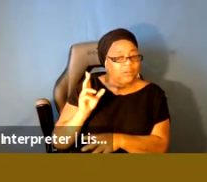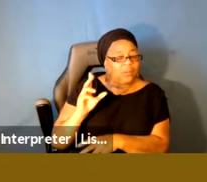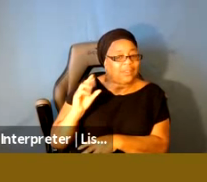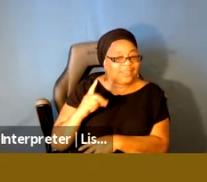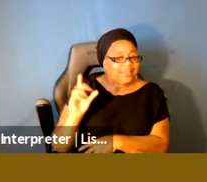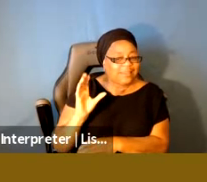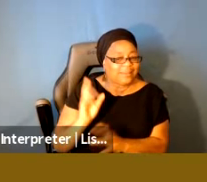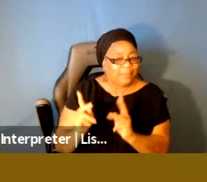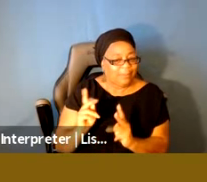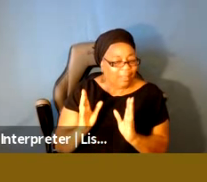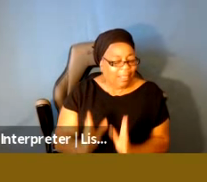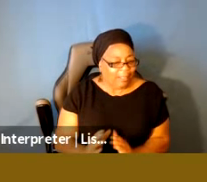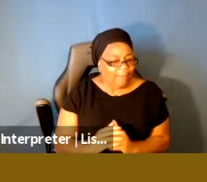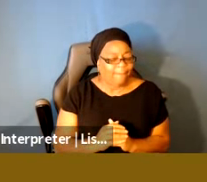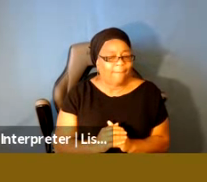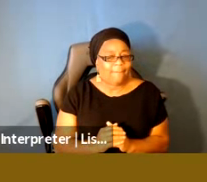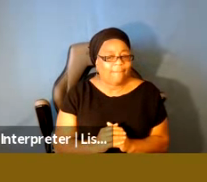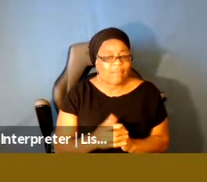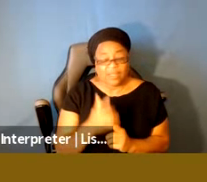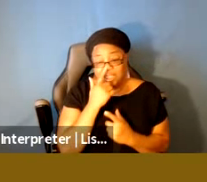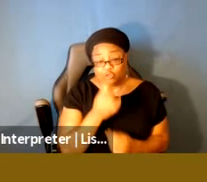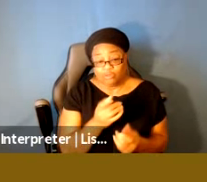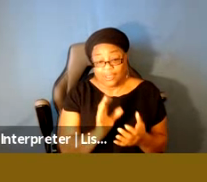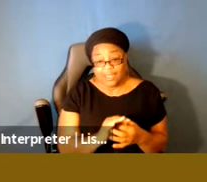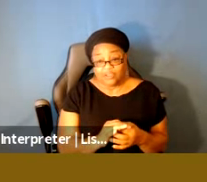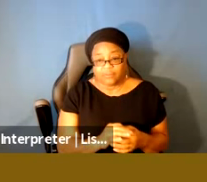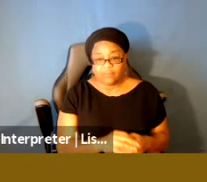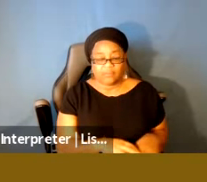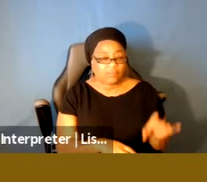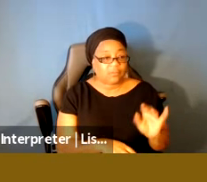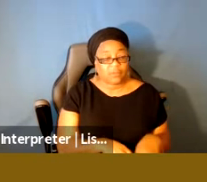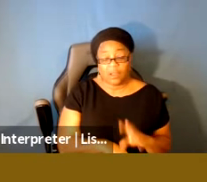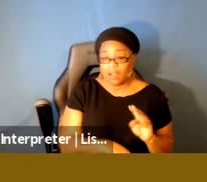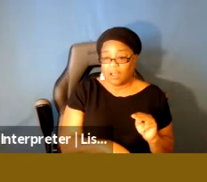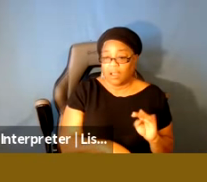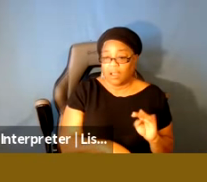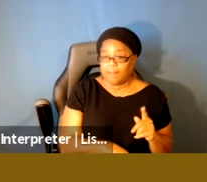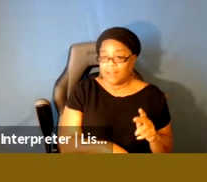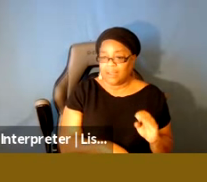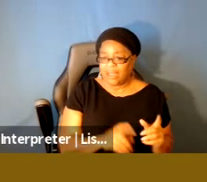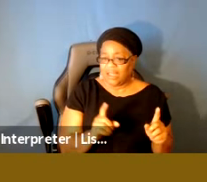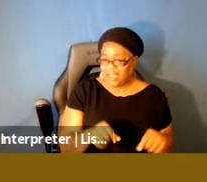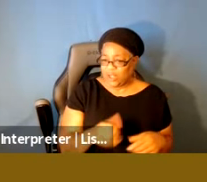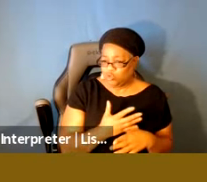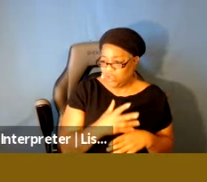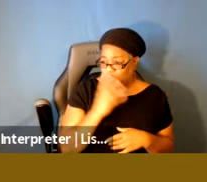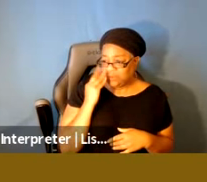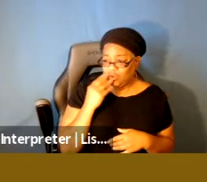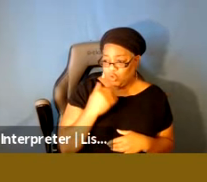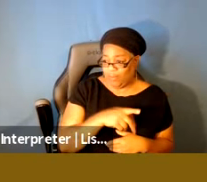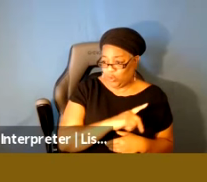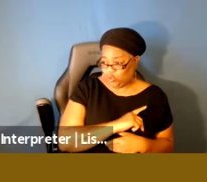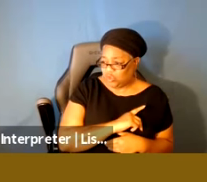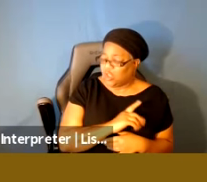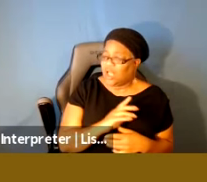know, it's an interesting connection. And can you share a little bit about your personal experience into Go-Go? How do you as individual relate to